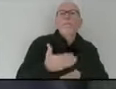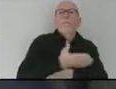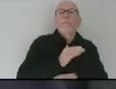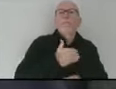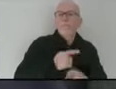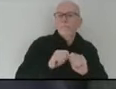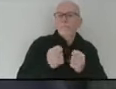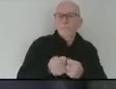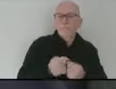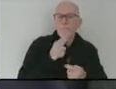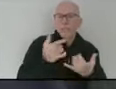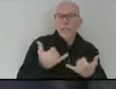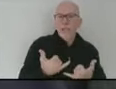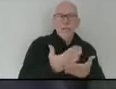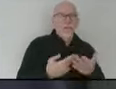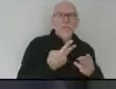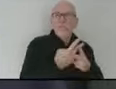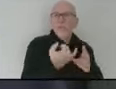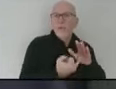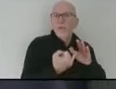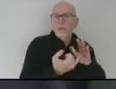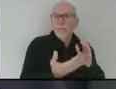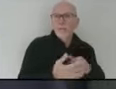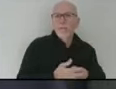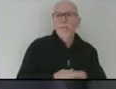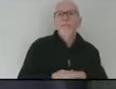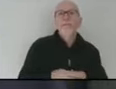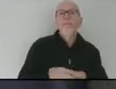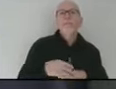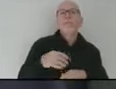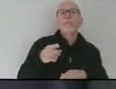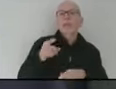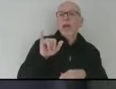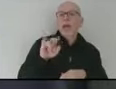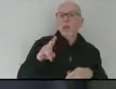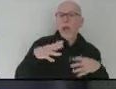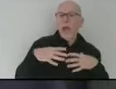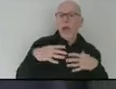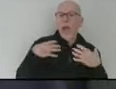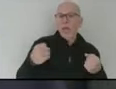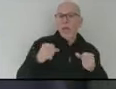are currently in quarantine. If you look at IU Health as a system, we have around